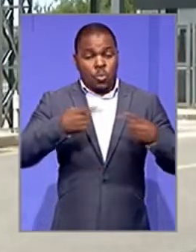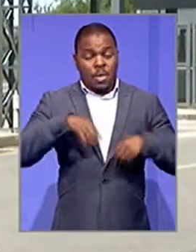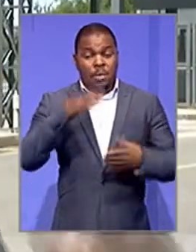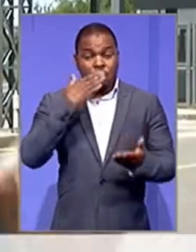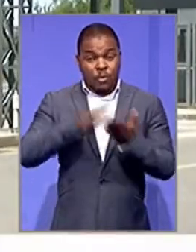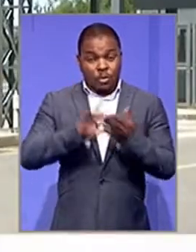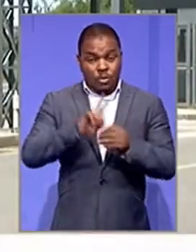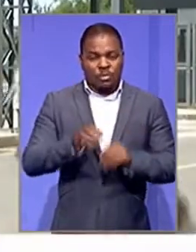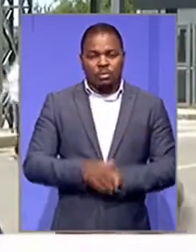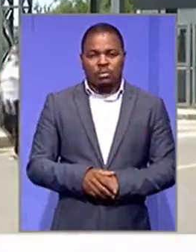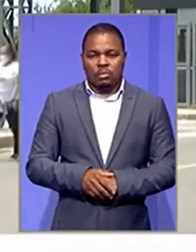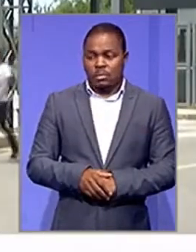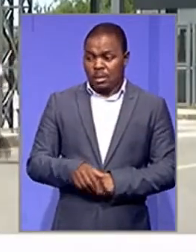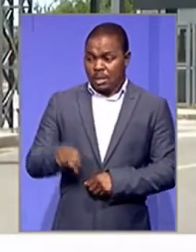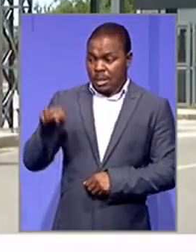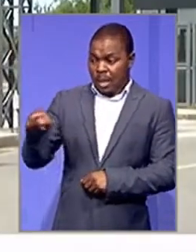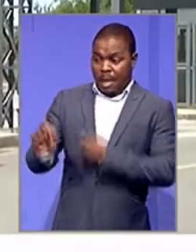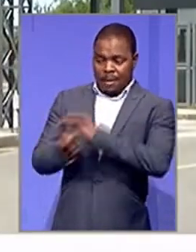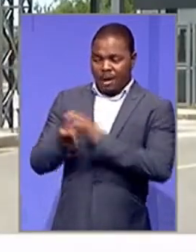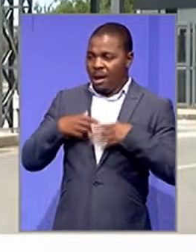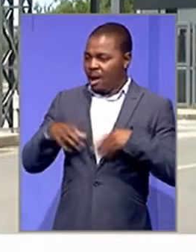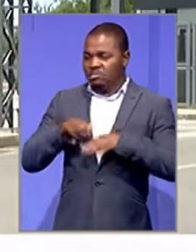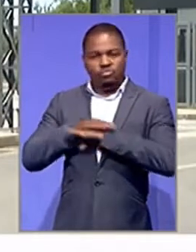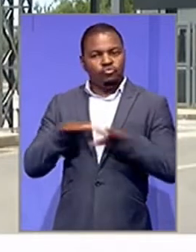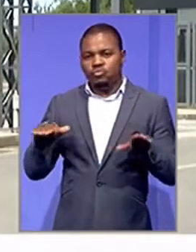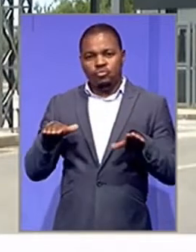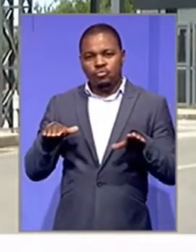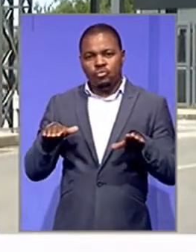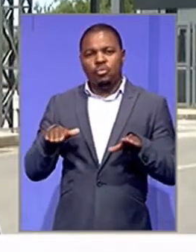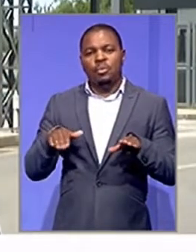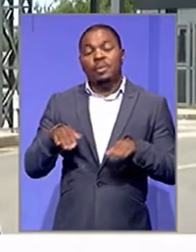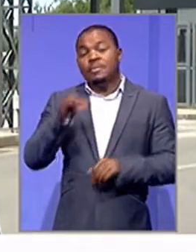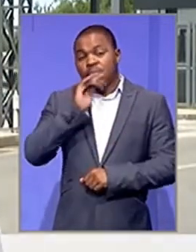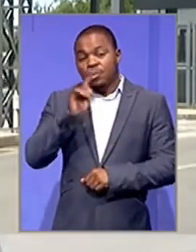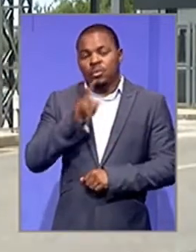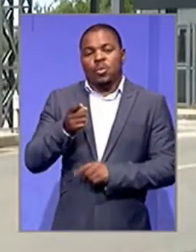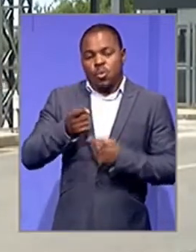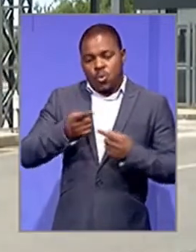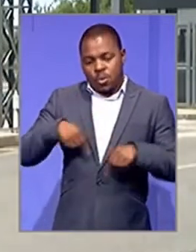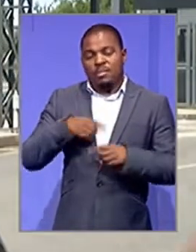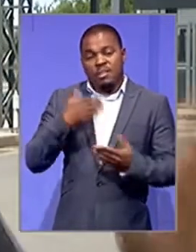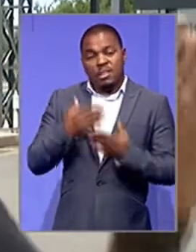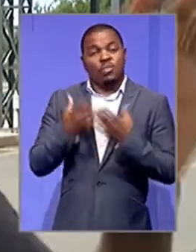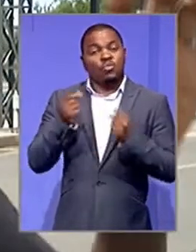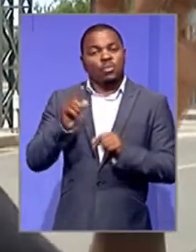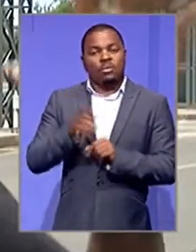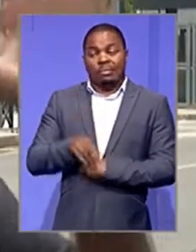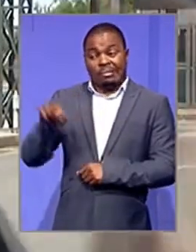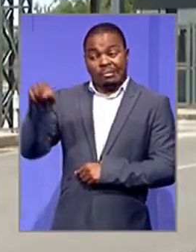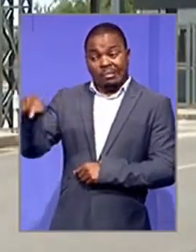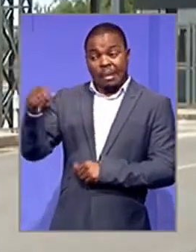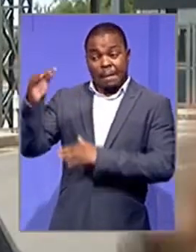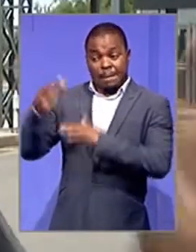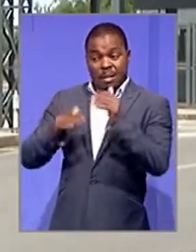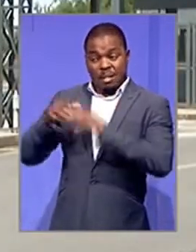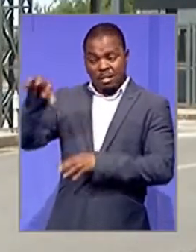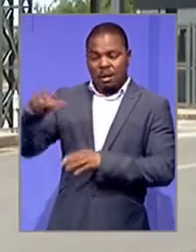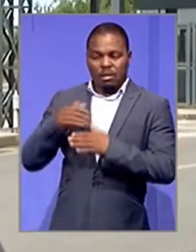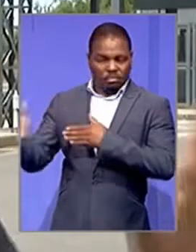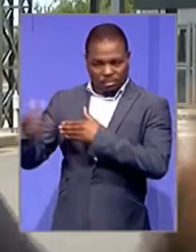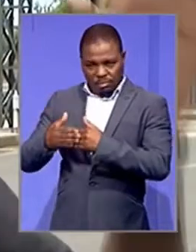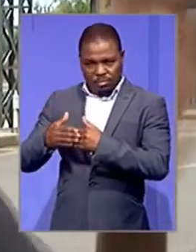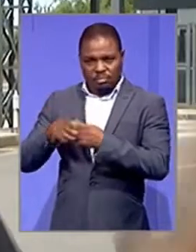that we will not allow, that will not happen. If it needs be that we close down that building and we